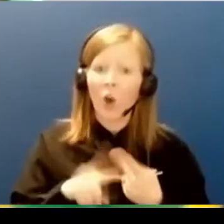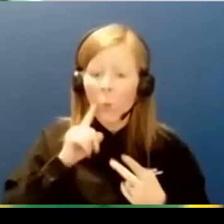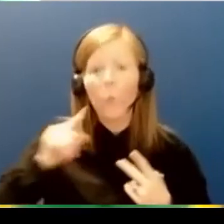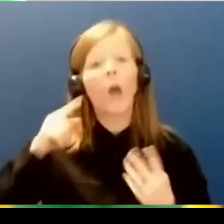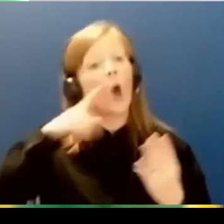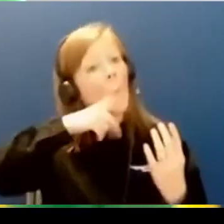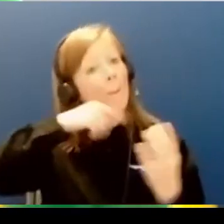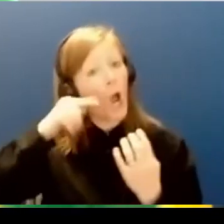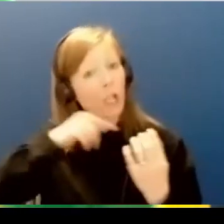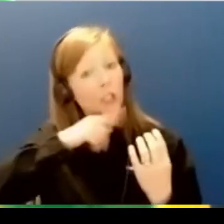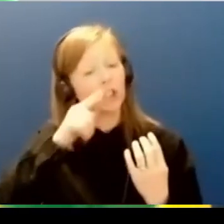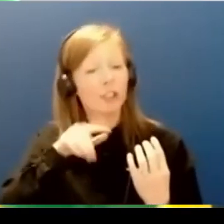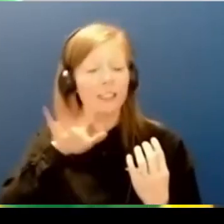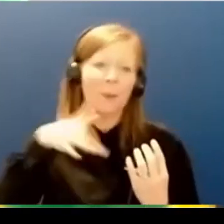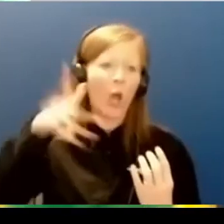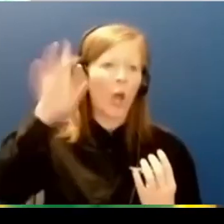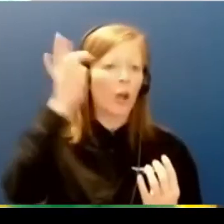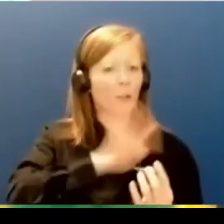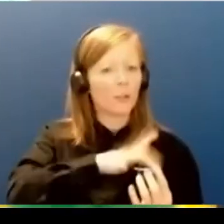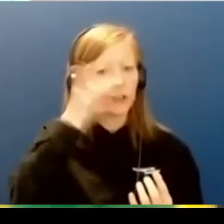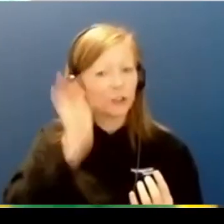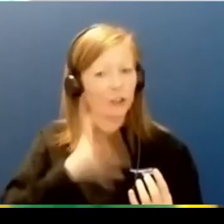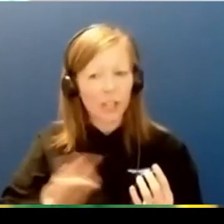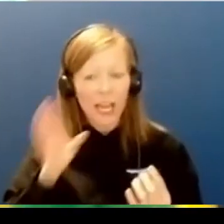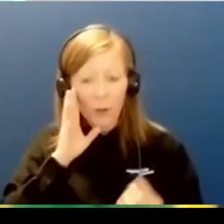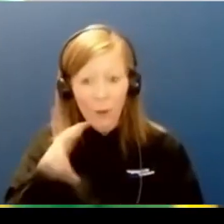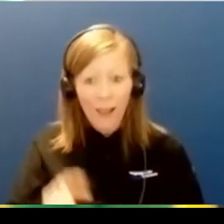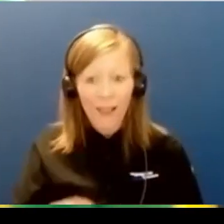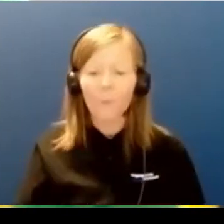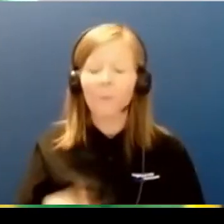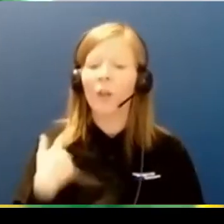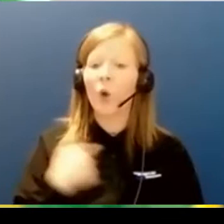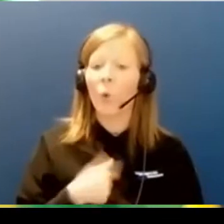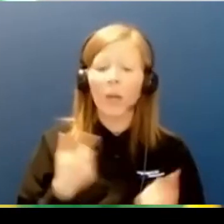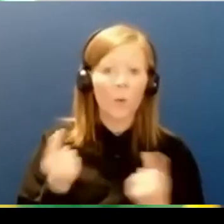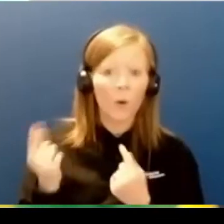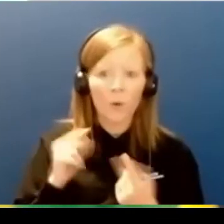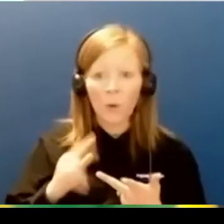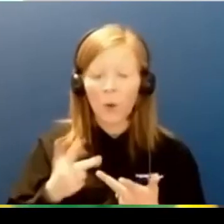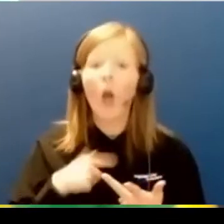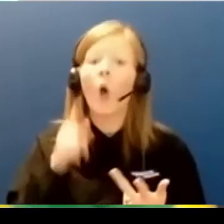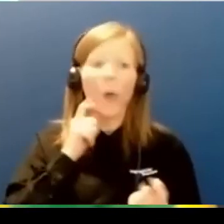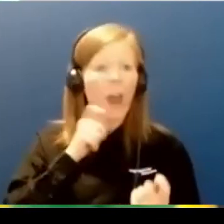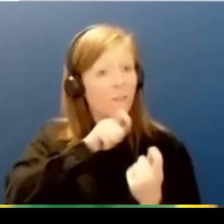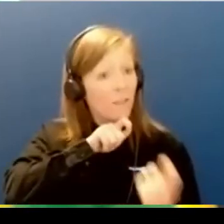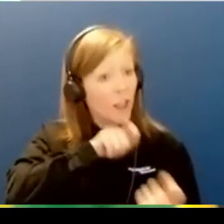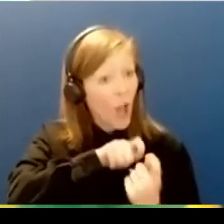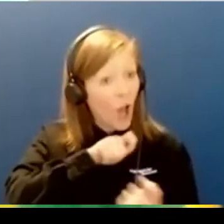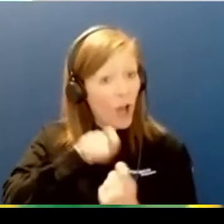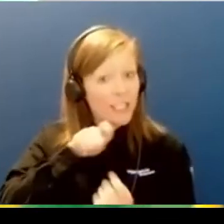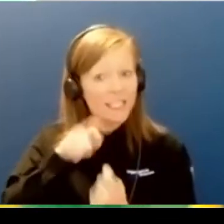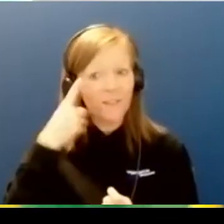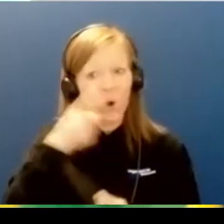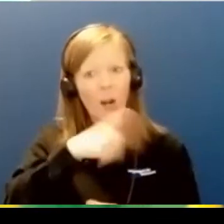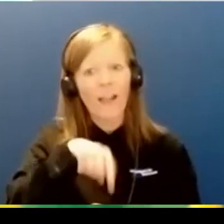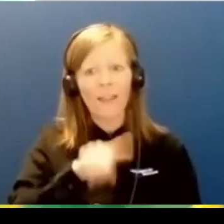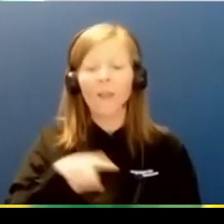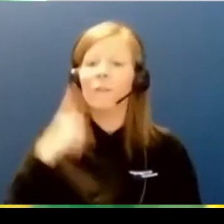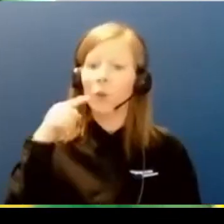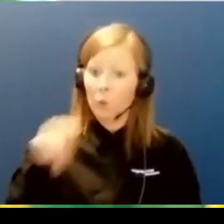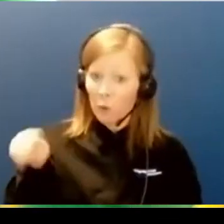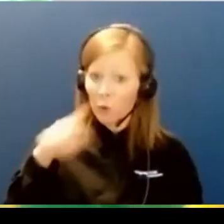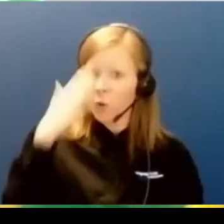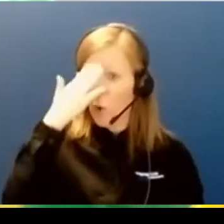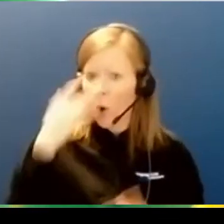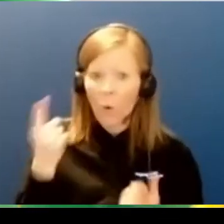them and make them sparkle and shine. We are going to floss their teeth for them so that you know how to floss